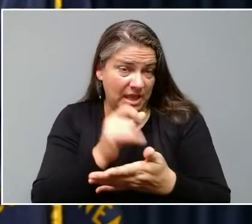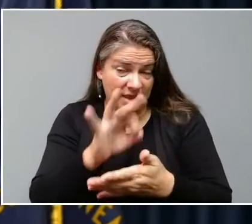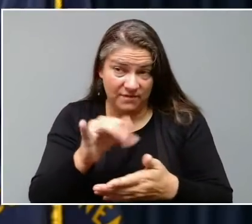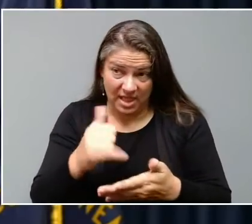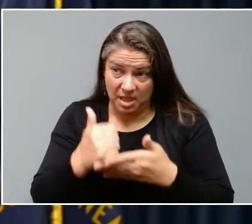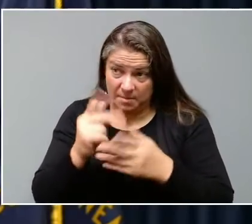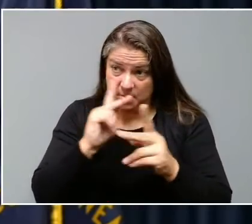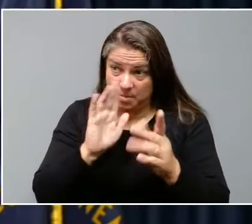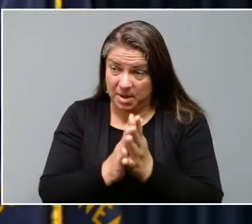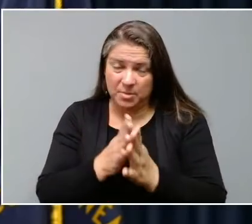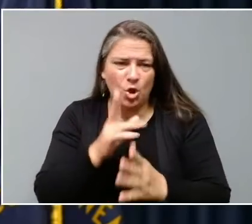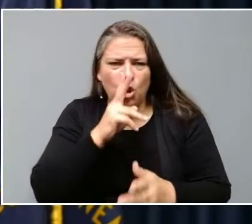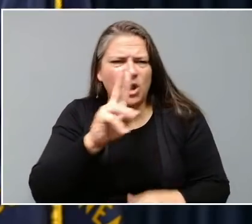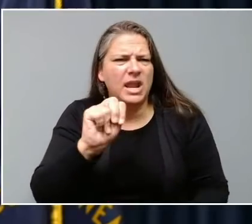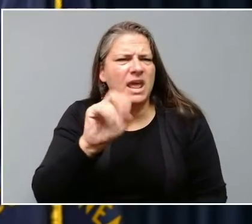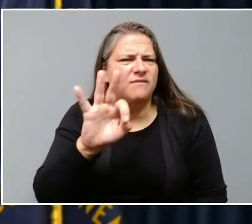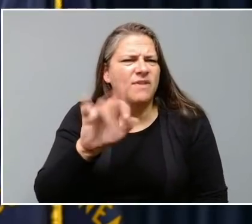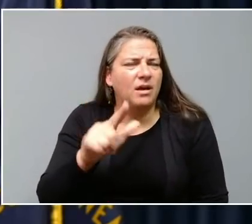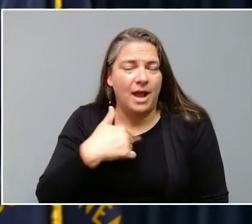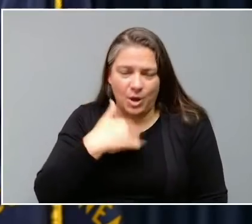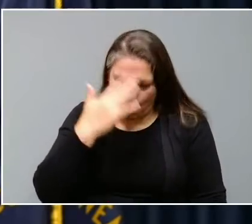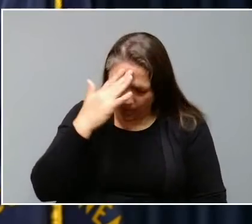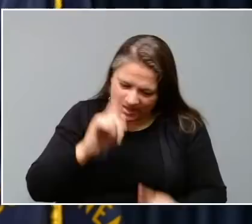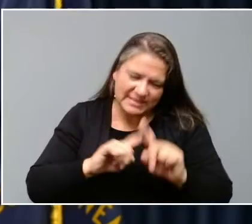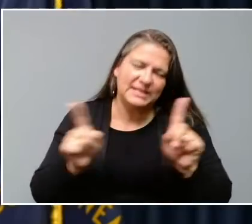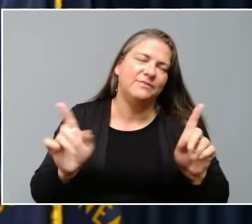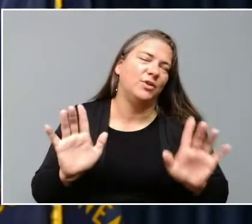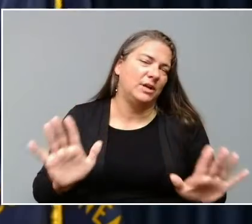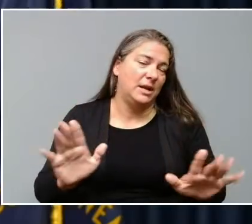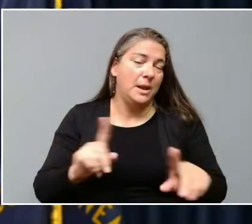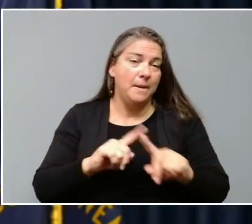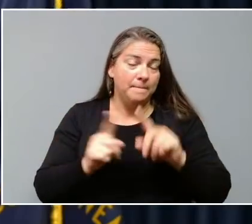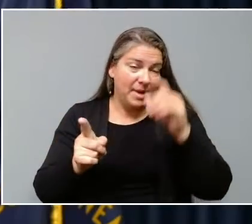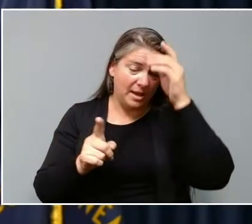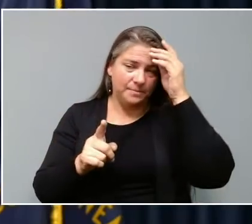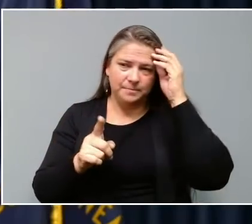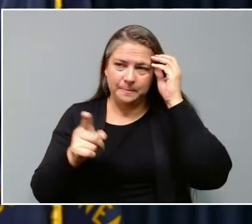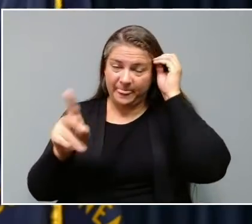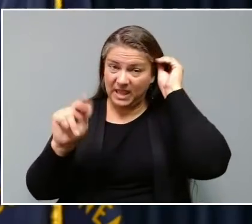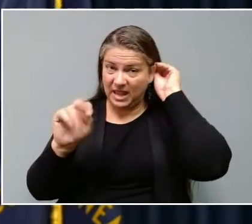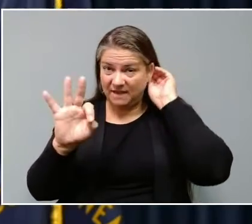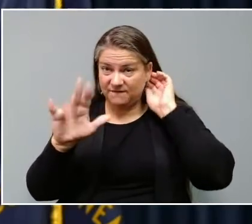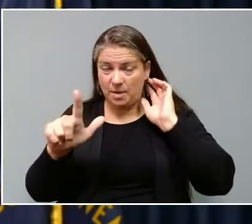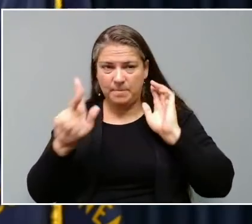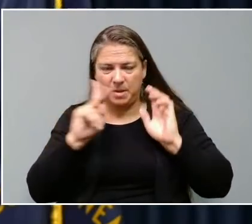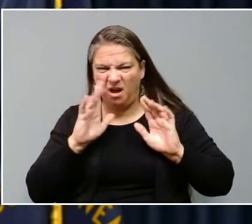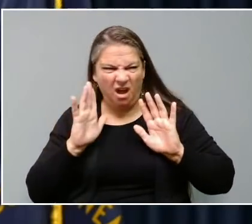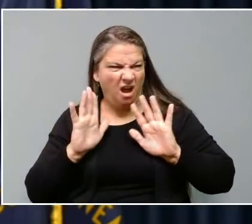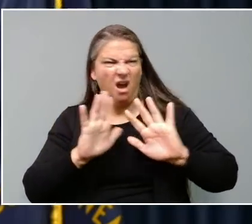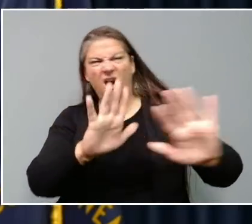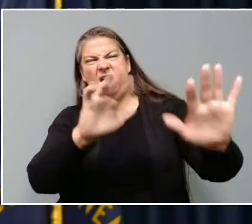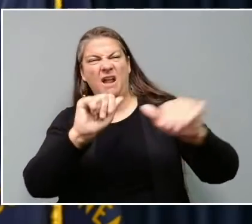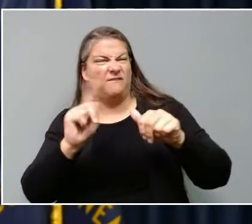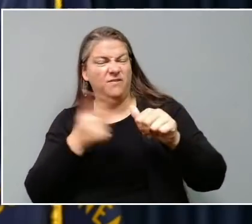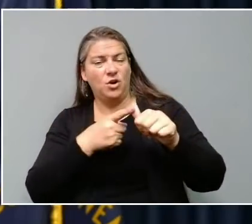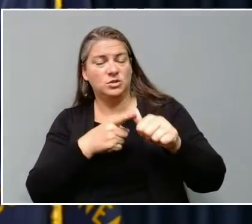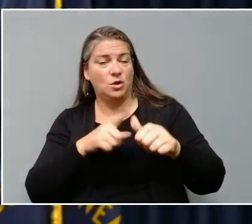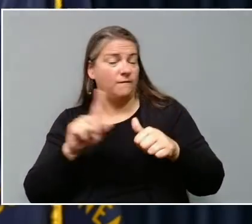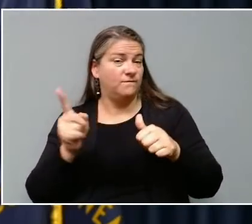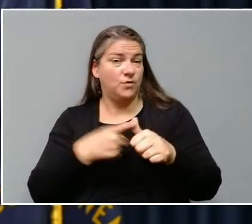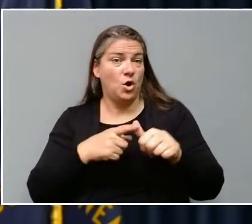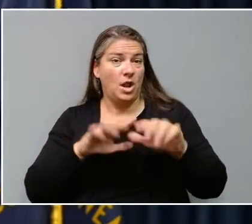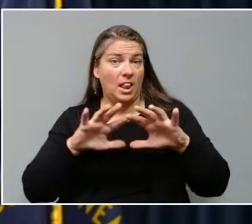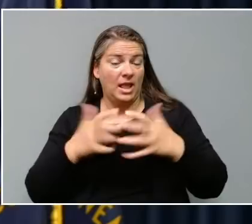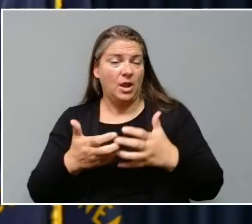Look at the NFL, and I know that's different, but you had a whole lot of people push back initially, and almost the whole league is going to be